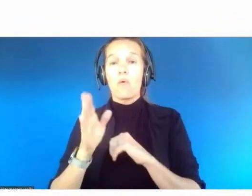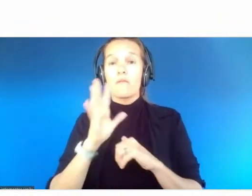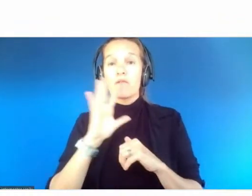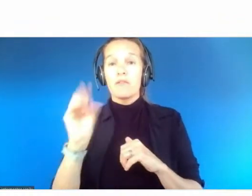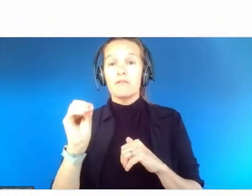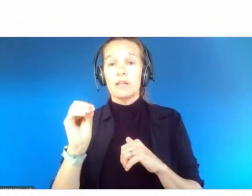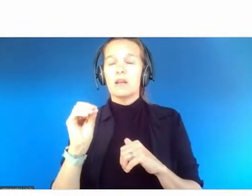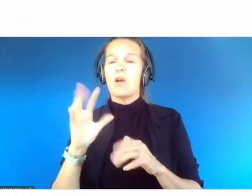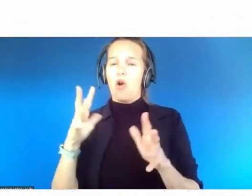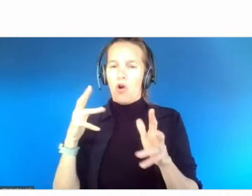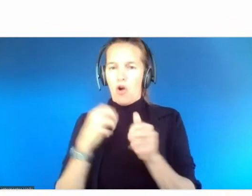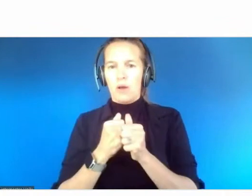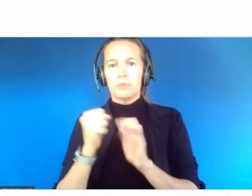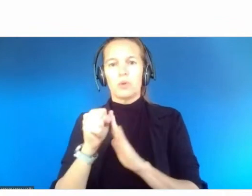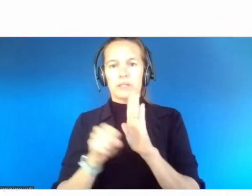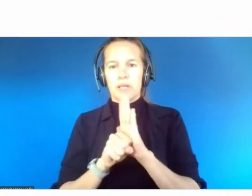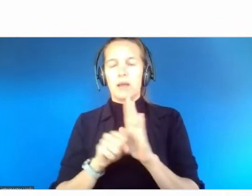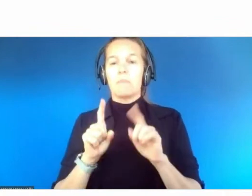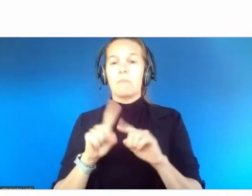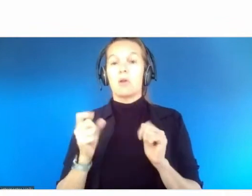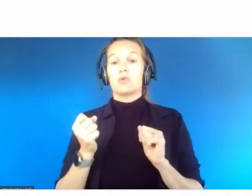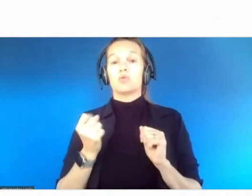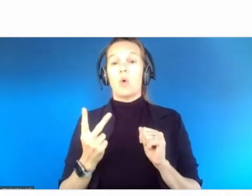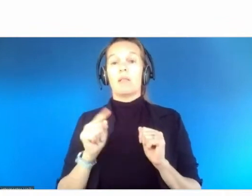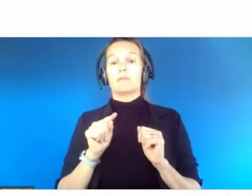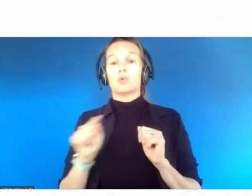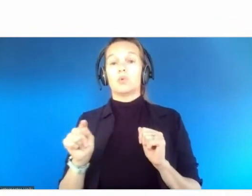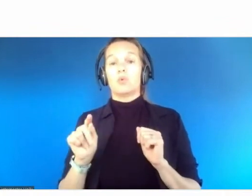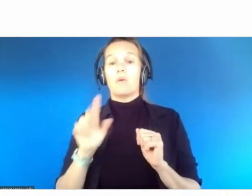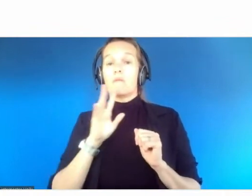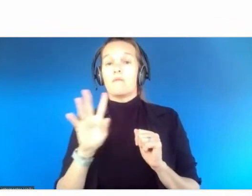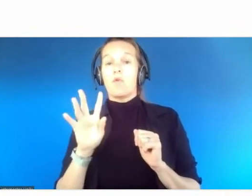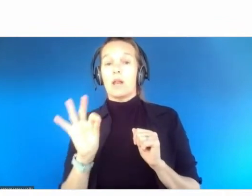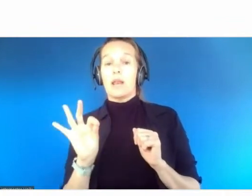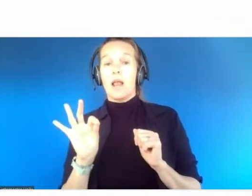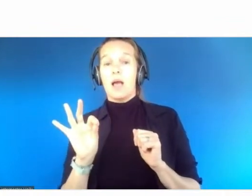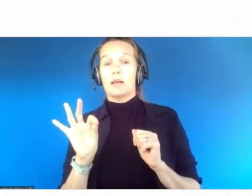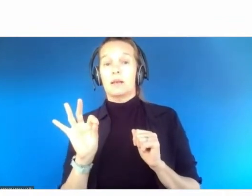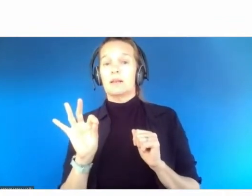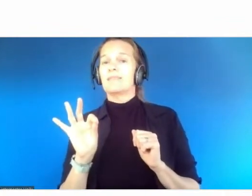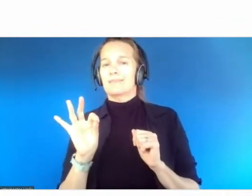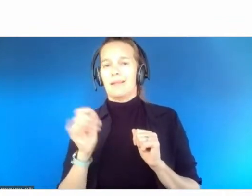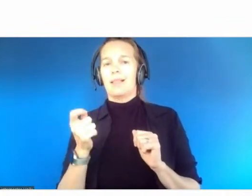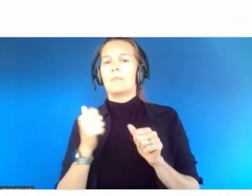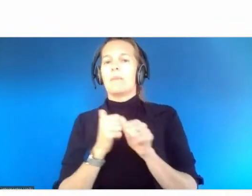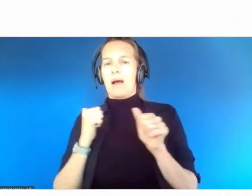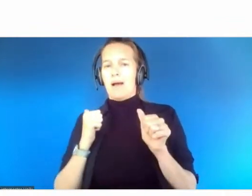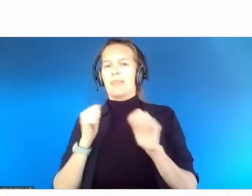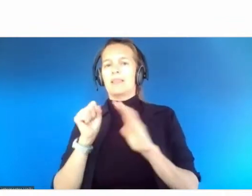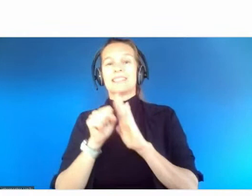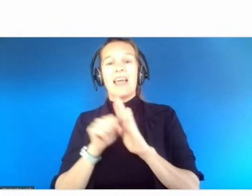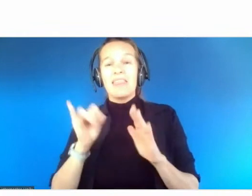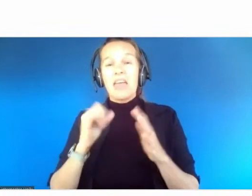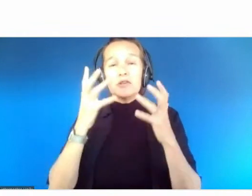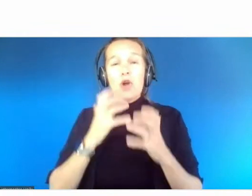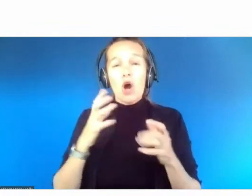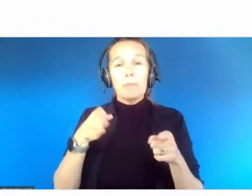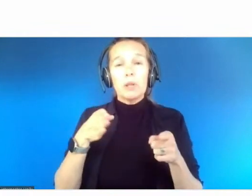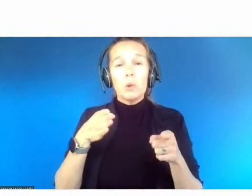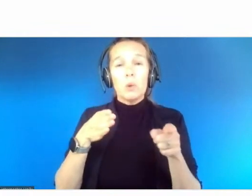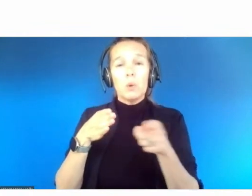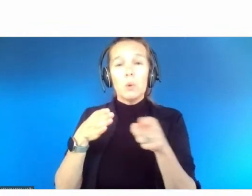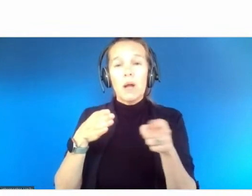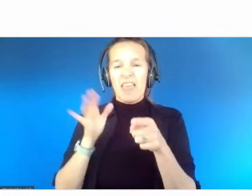state. But from 12 to 49-year-old, we are running behind the state. The dark line shows where the state